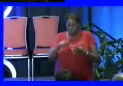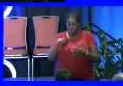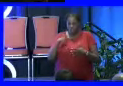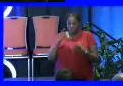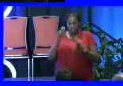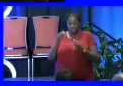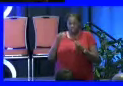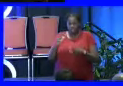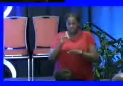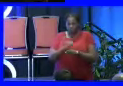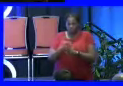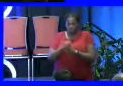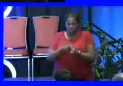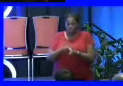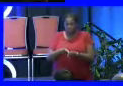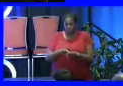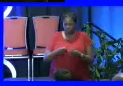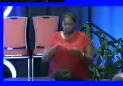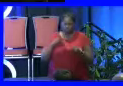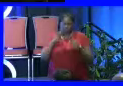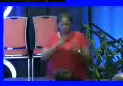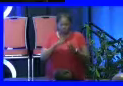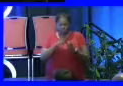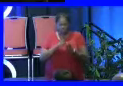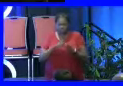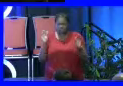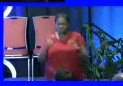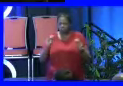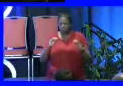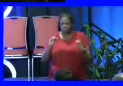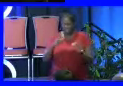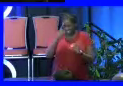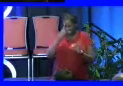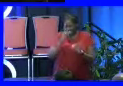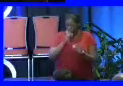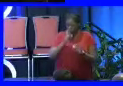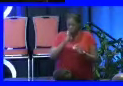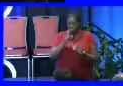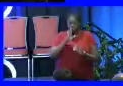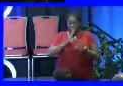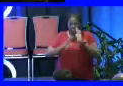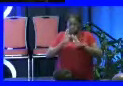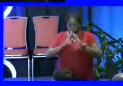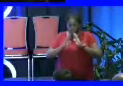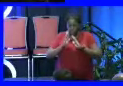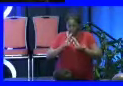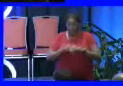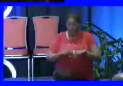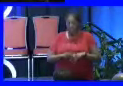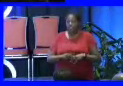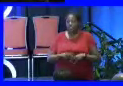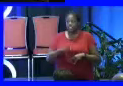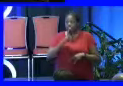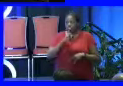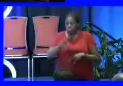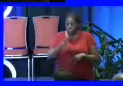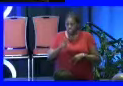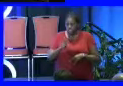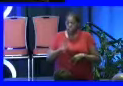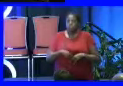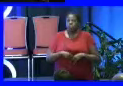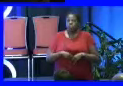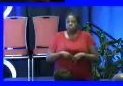me, so what was our goal? I don't think we had a goal. I think we were just really frustrated and really just